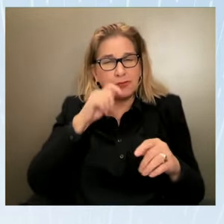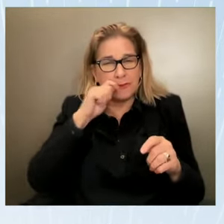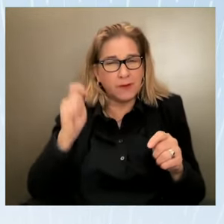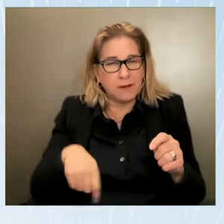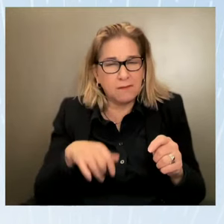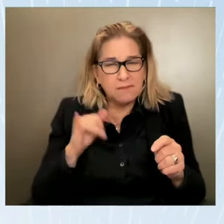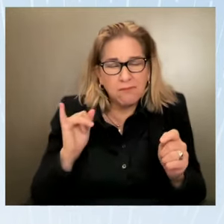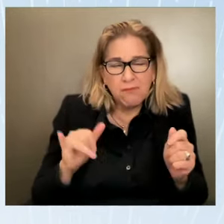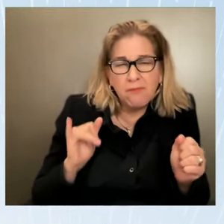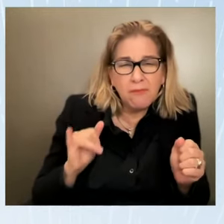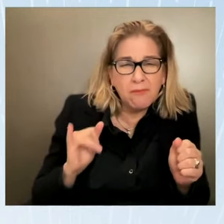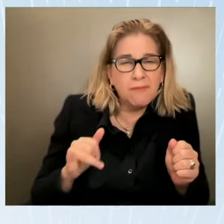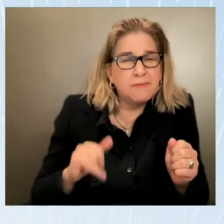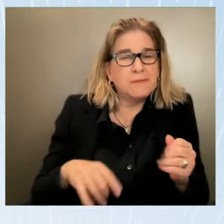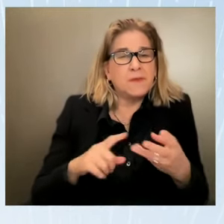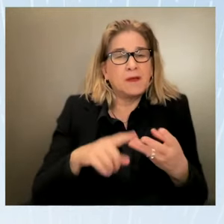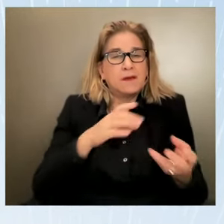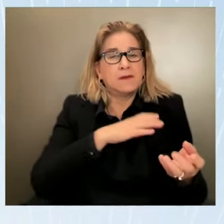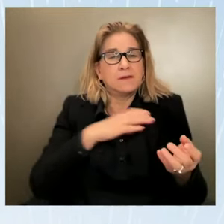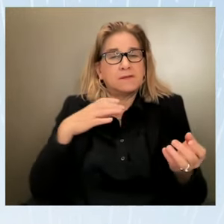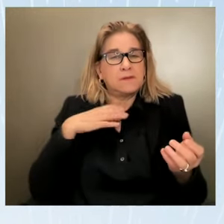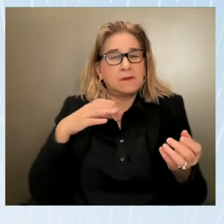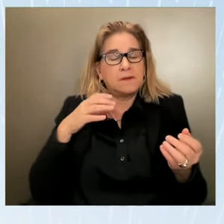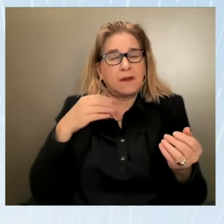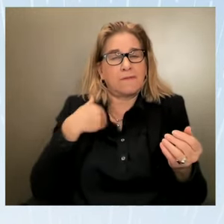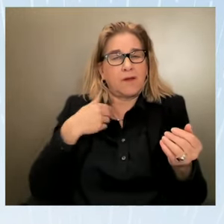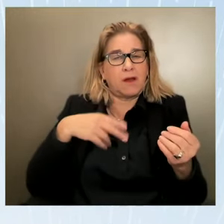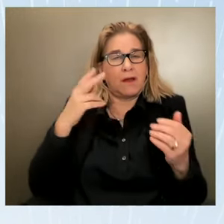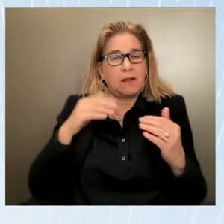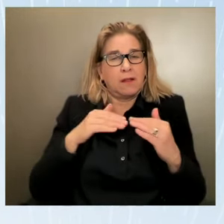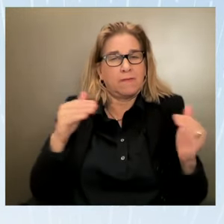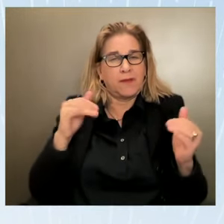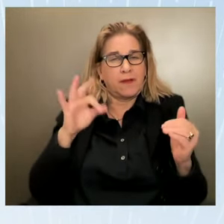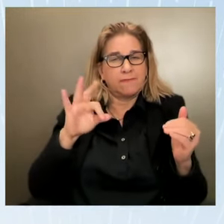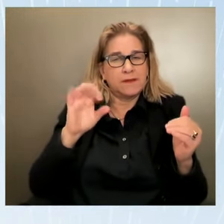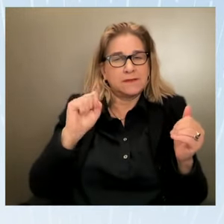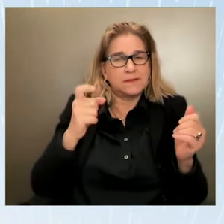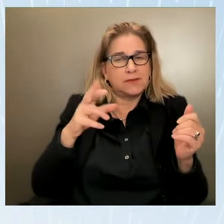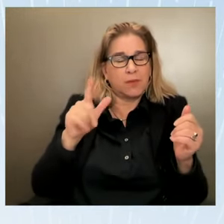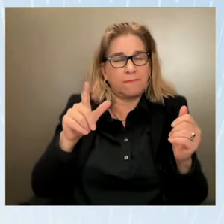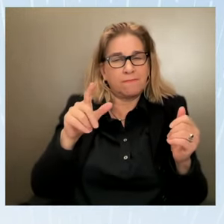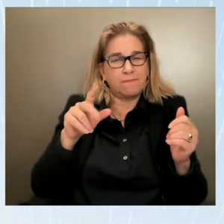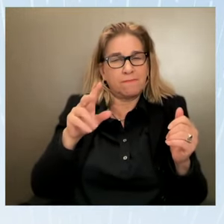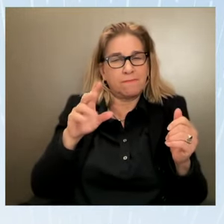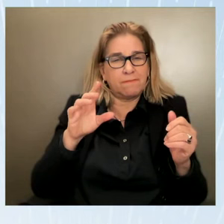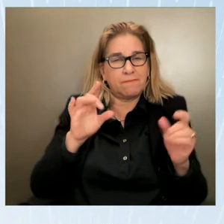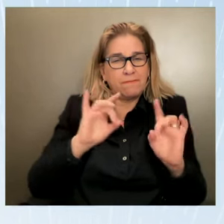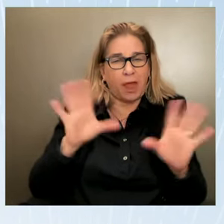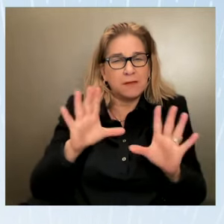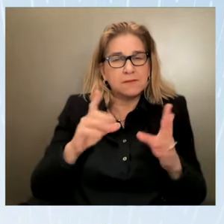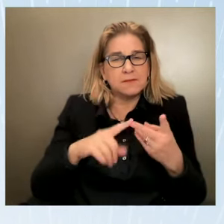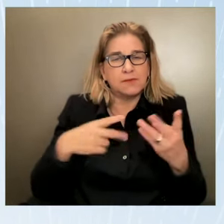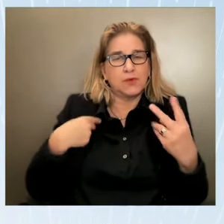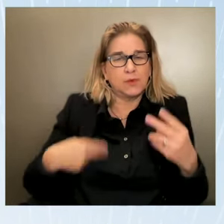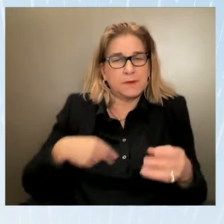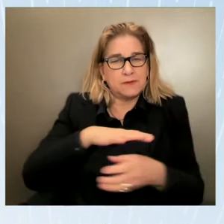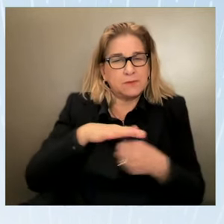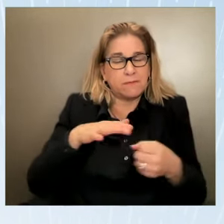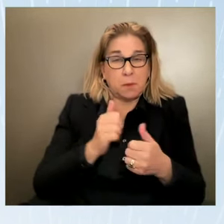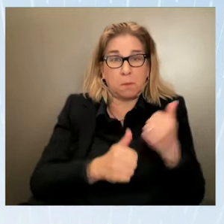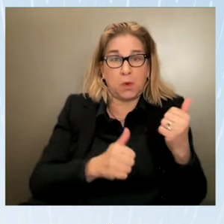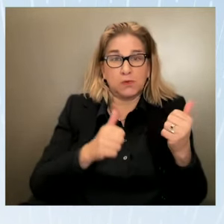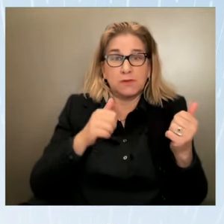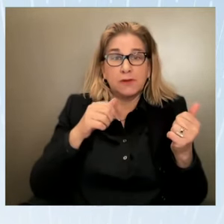human trafficking Ukrainian women are encountering every single day. Human traffickers prey on